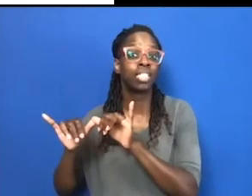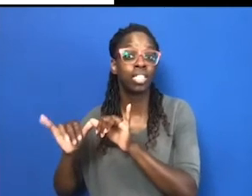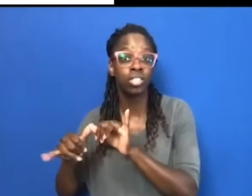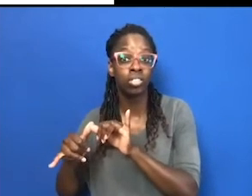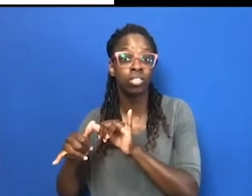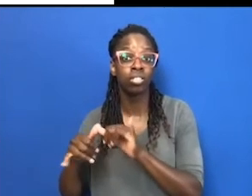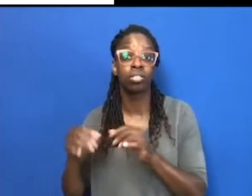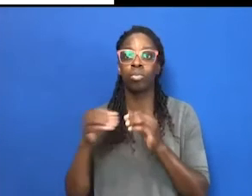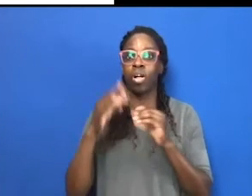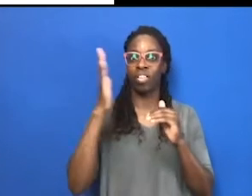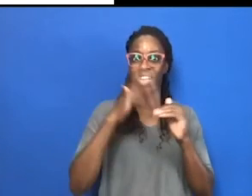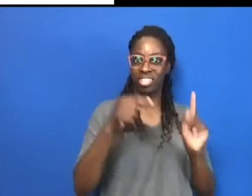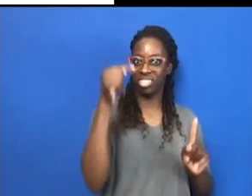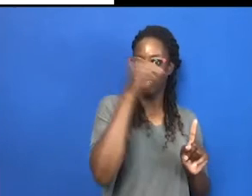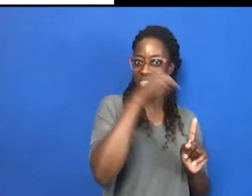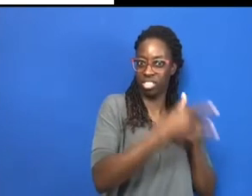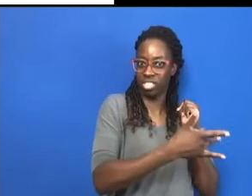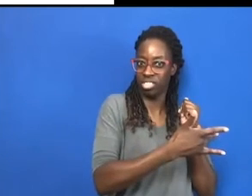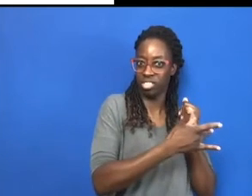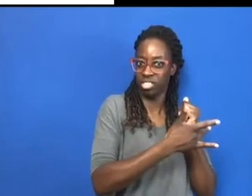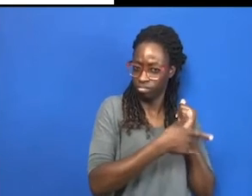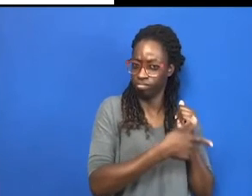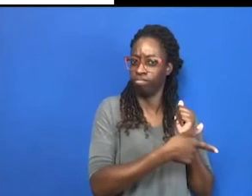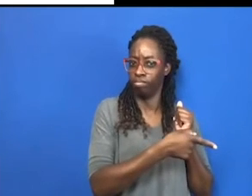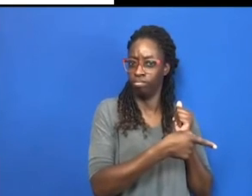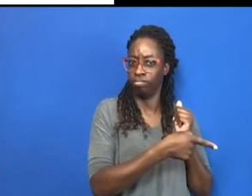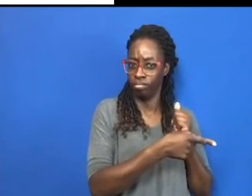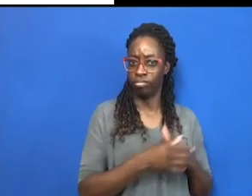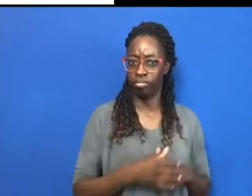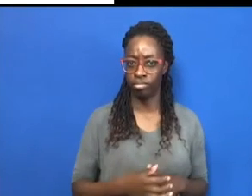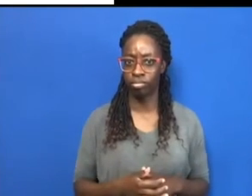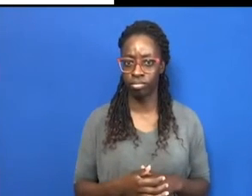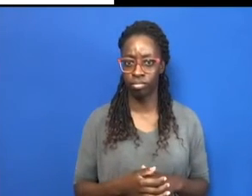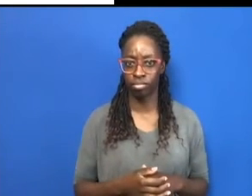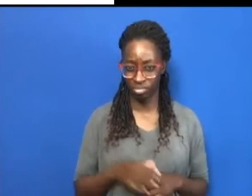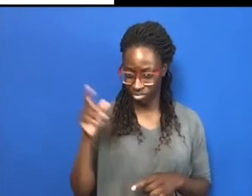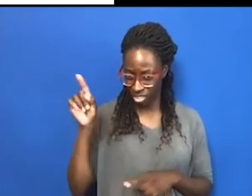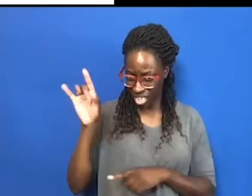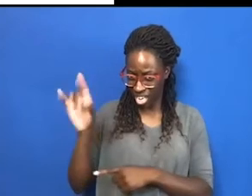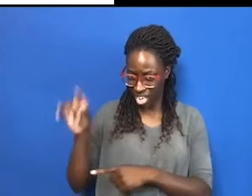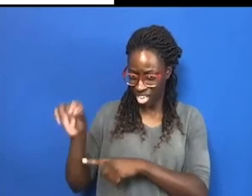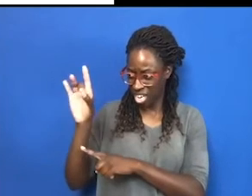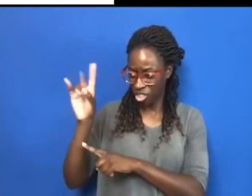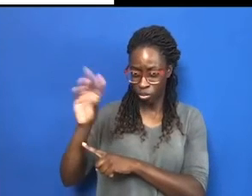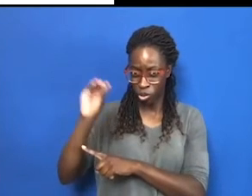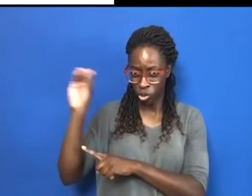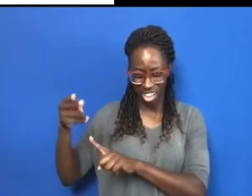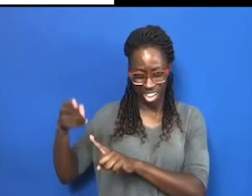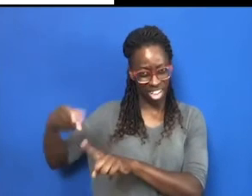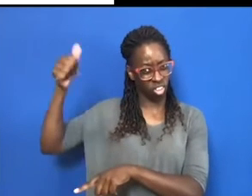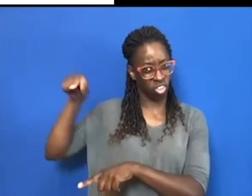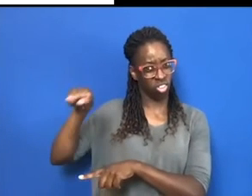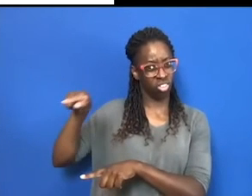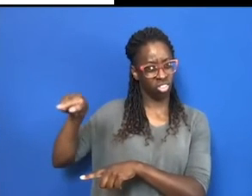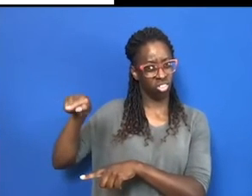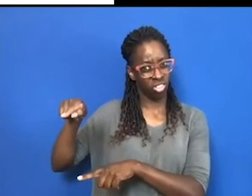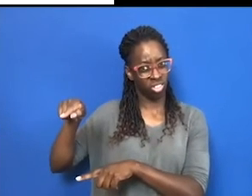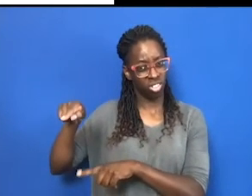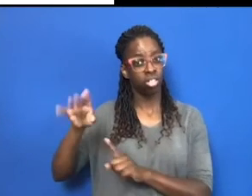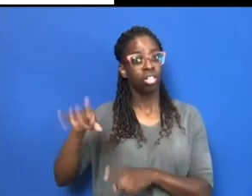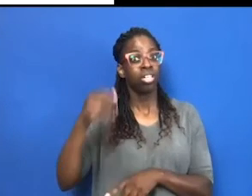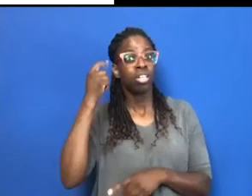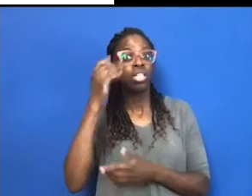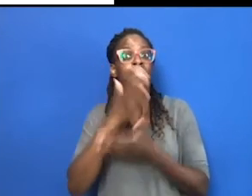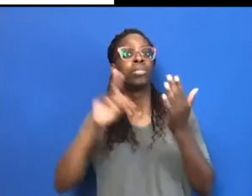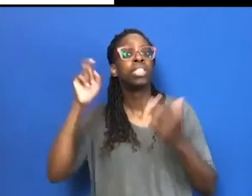for technology by 82% on average, despite the absence of states having a